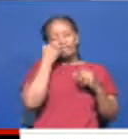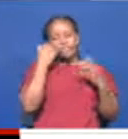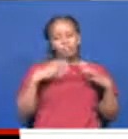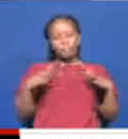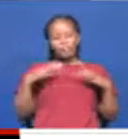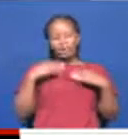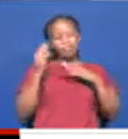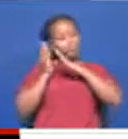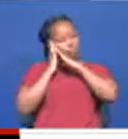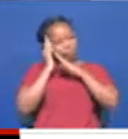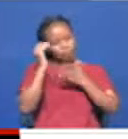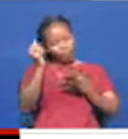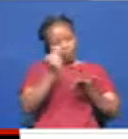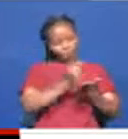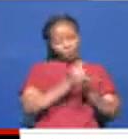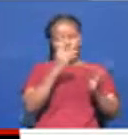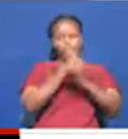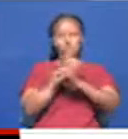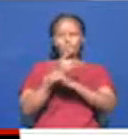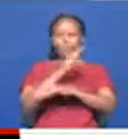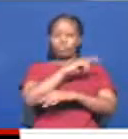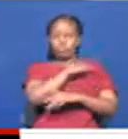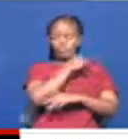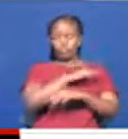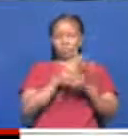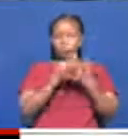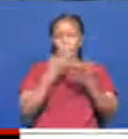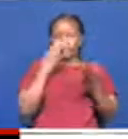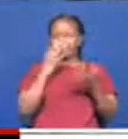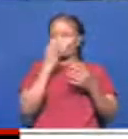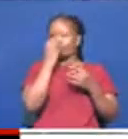facilities with four being in the intensive care unit.